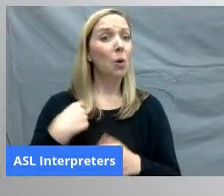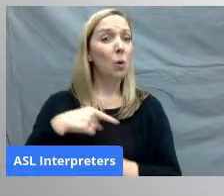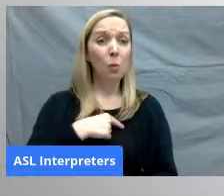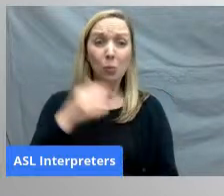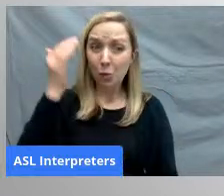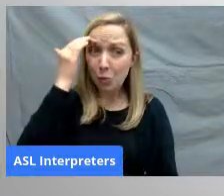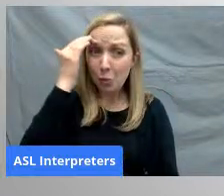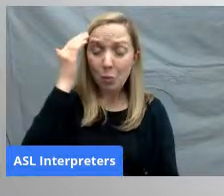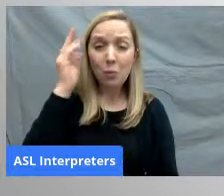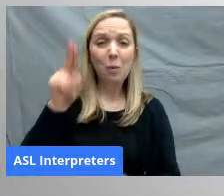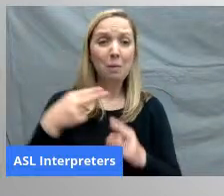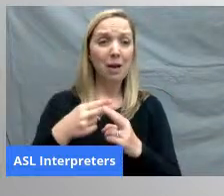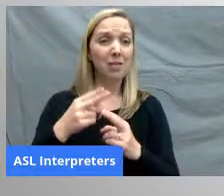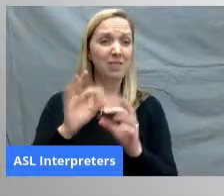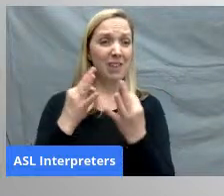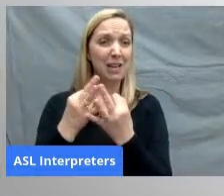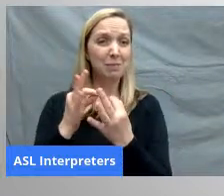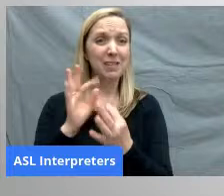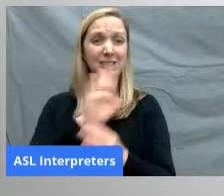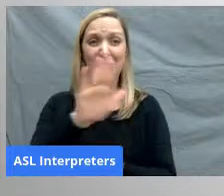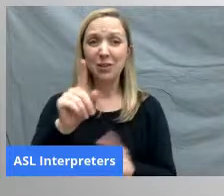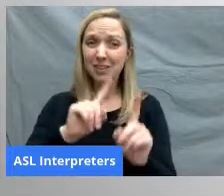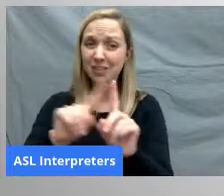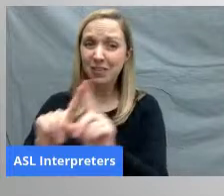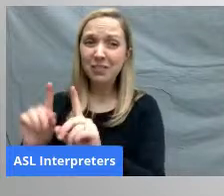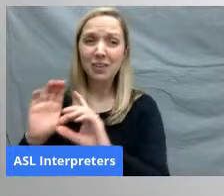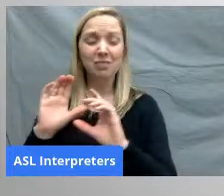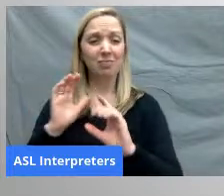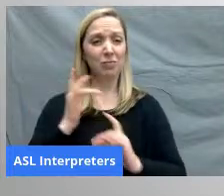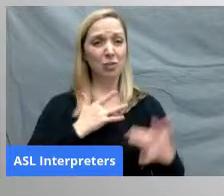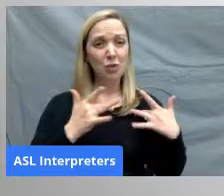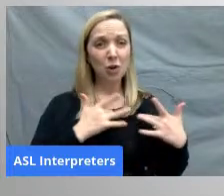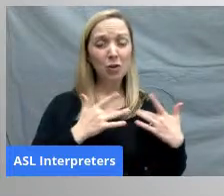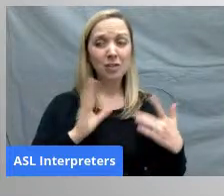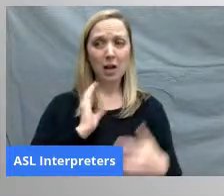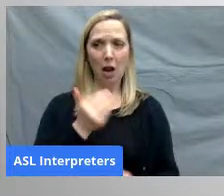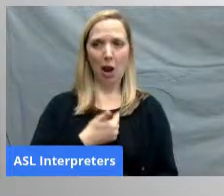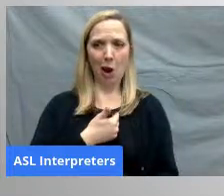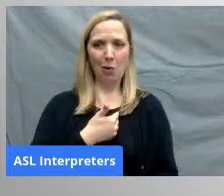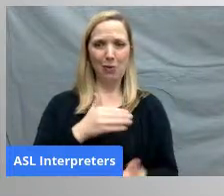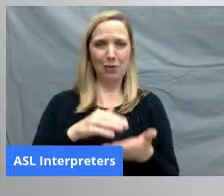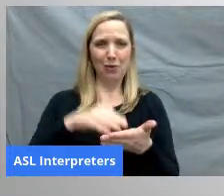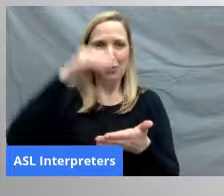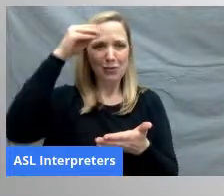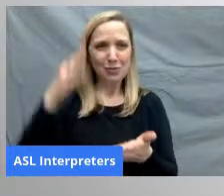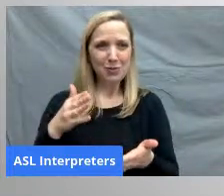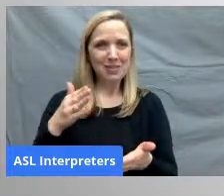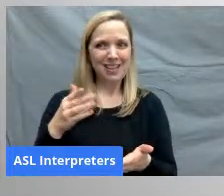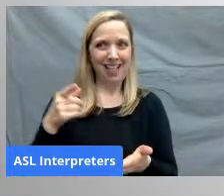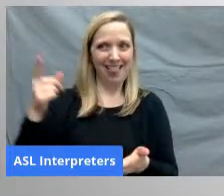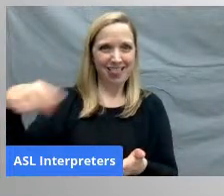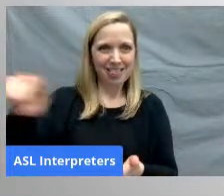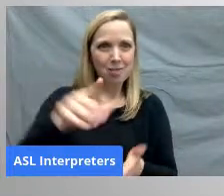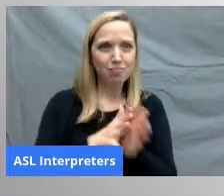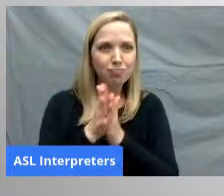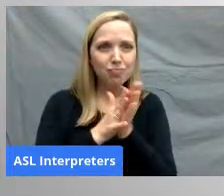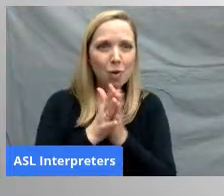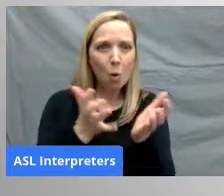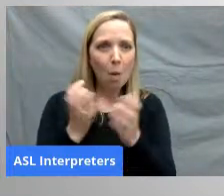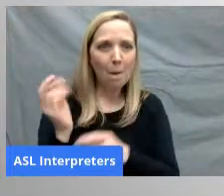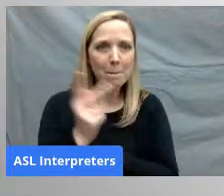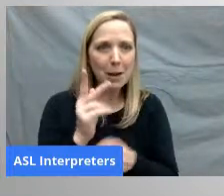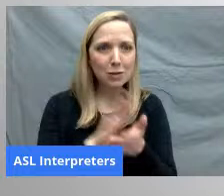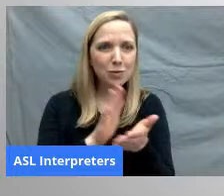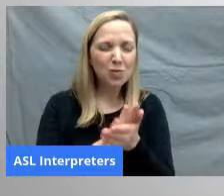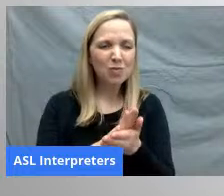for students to get back, and the students and their needs to get back from an academic perspective as well as social